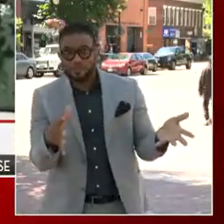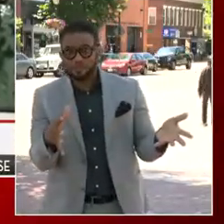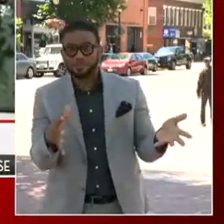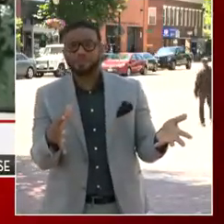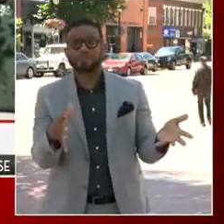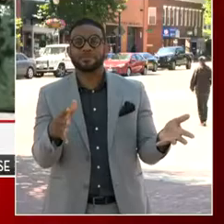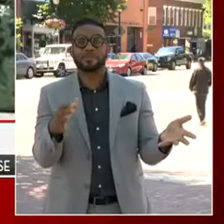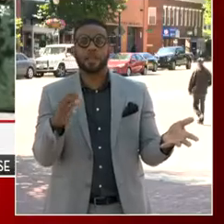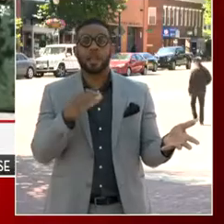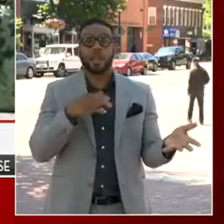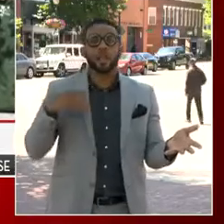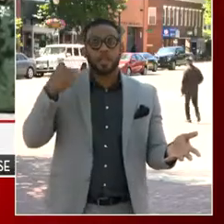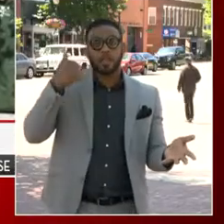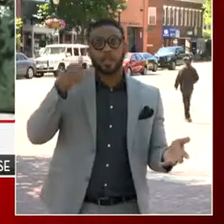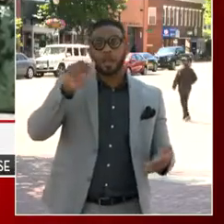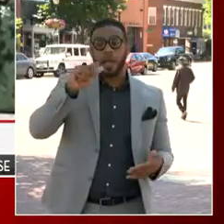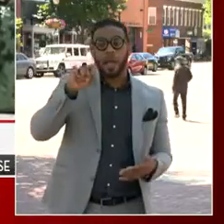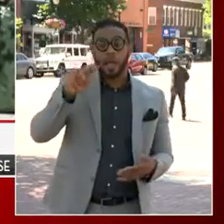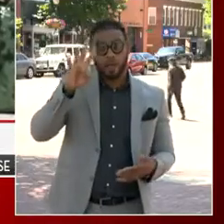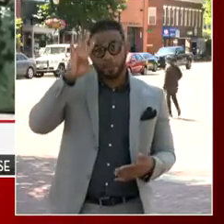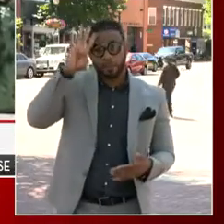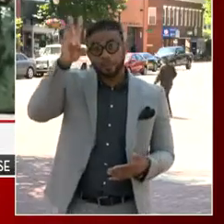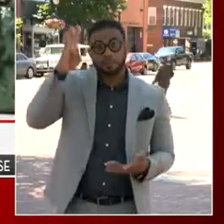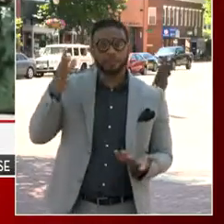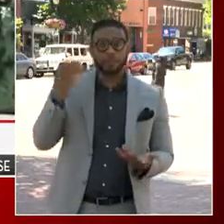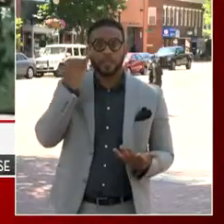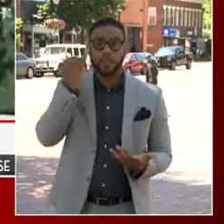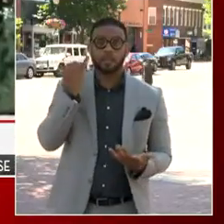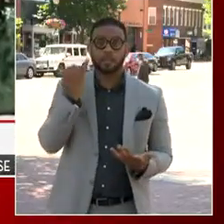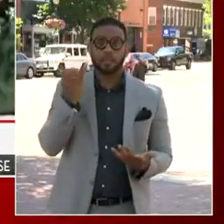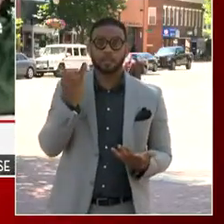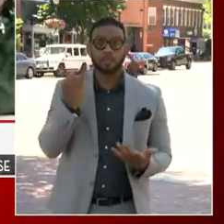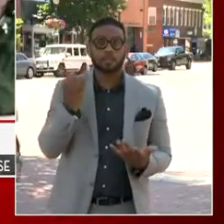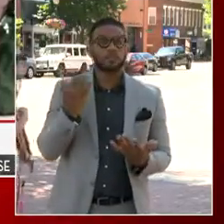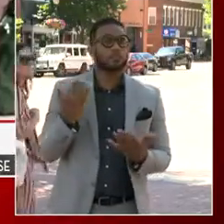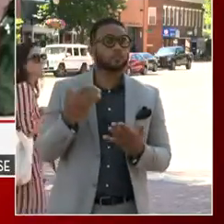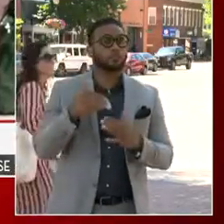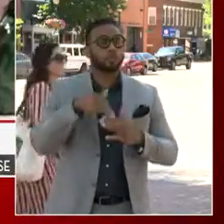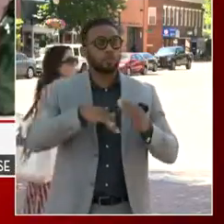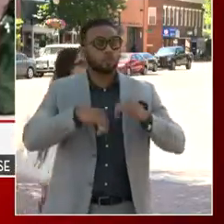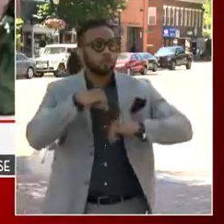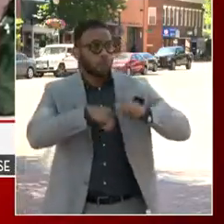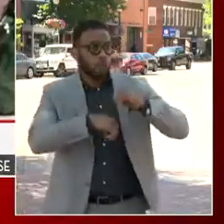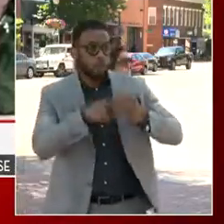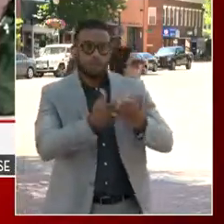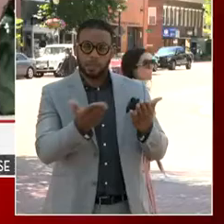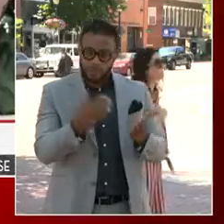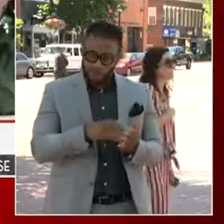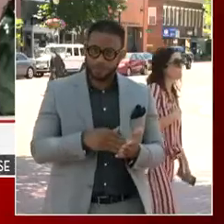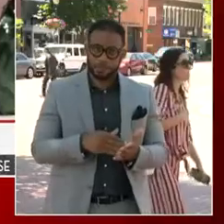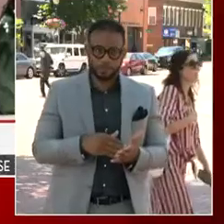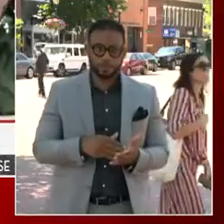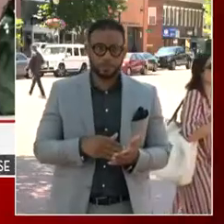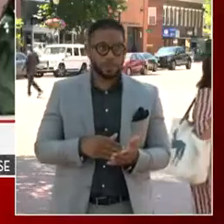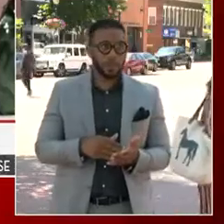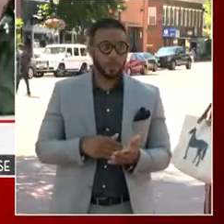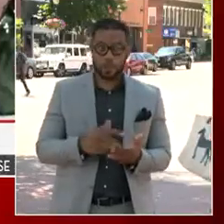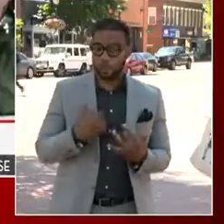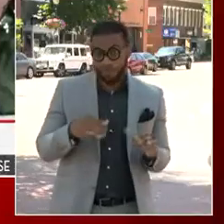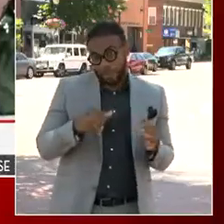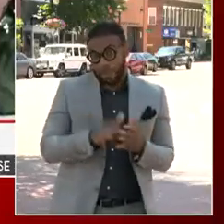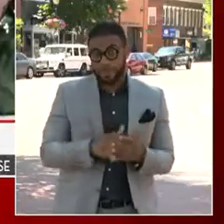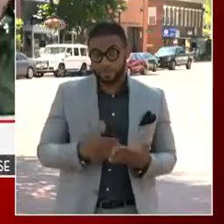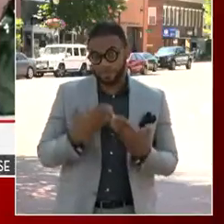and Commissioner Allen came up with the idea of restructuring it again, and we've done